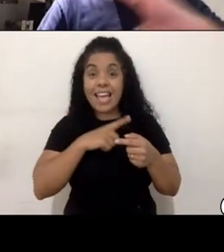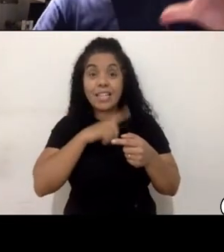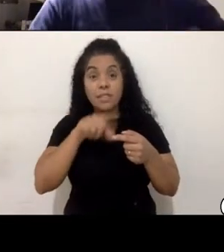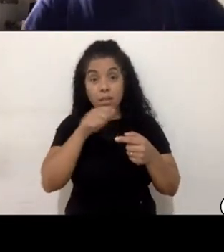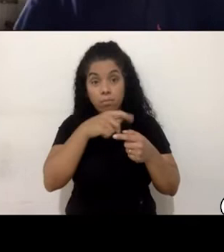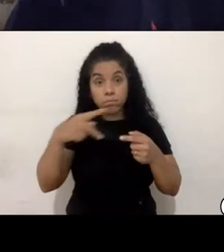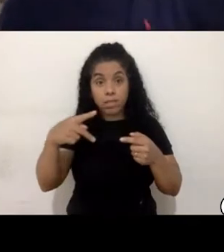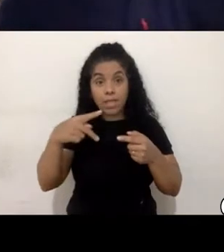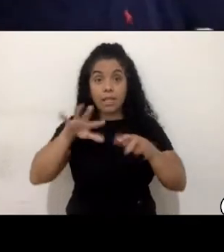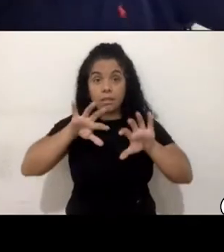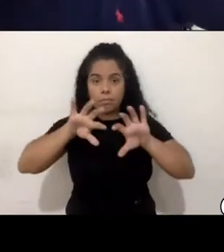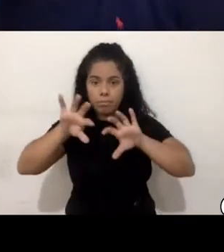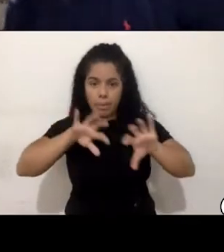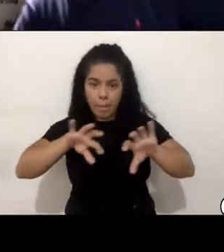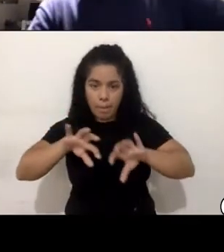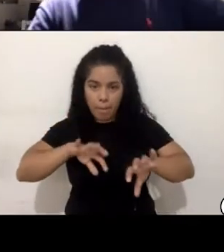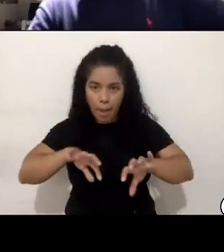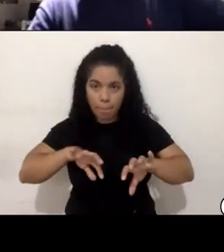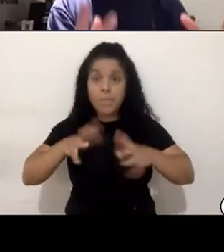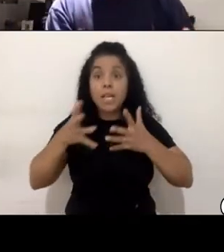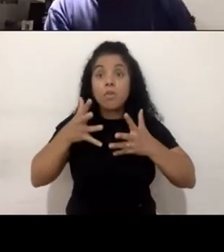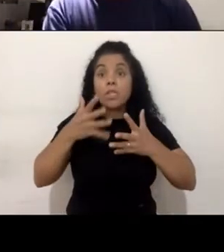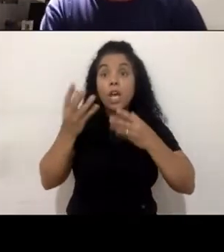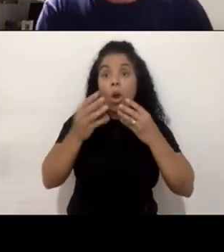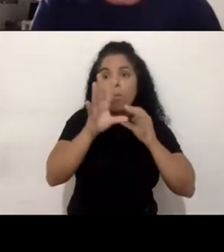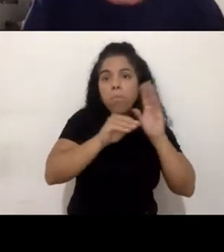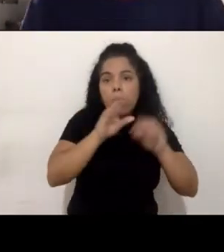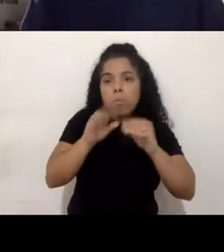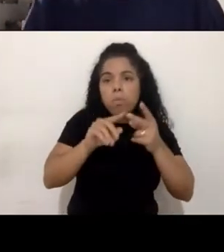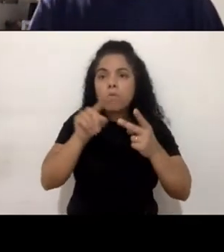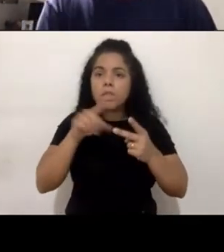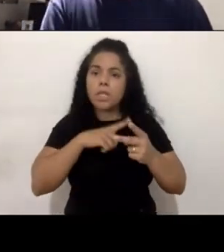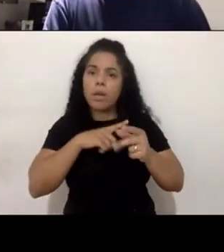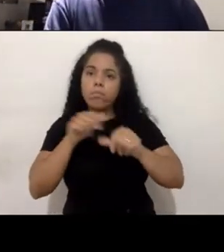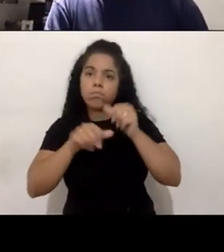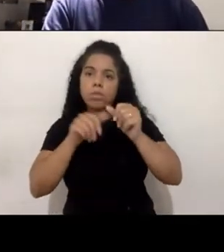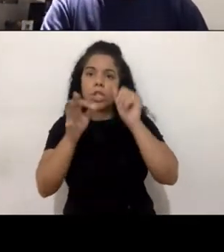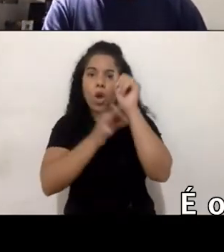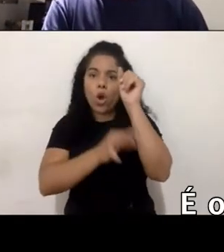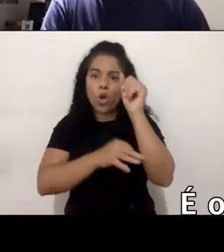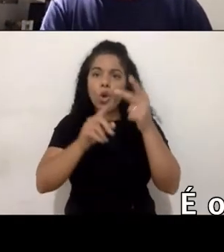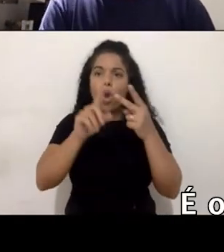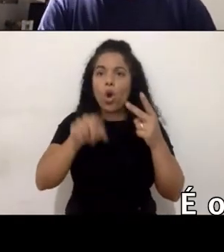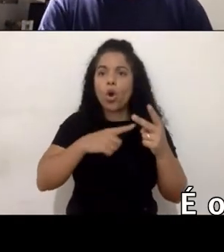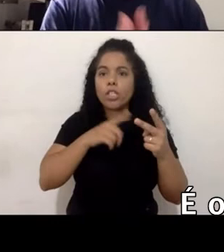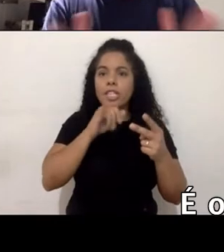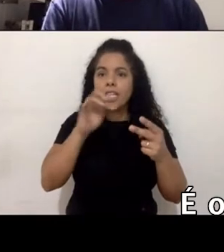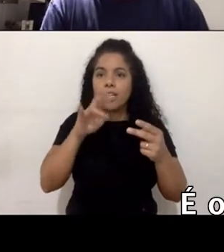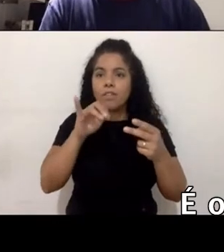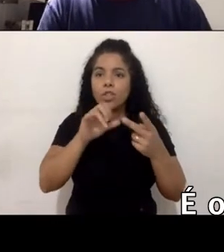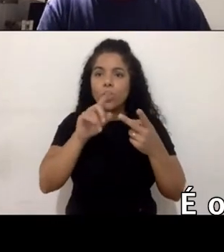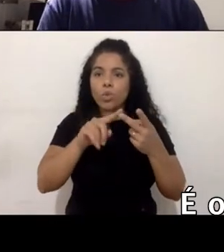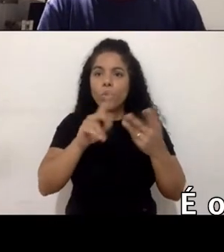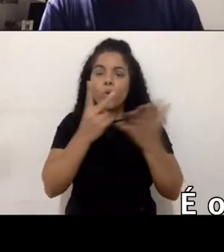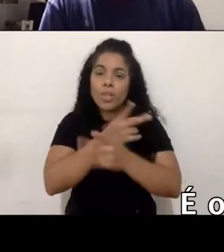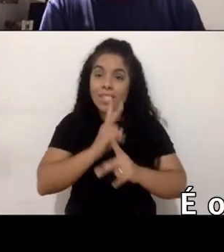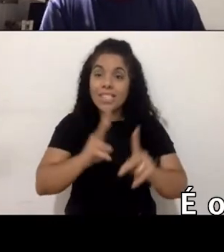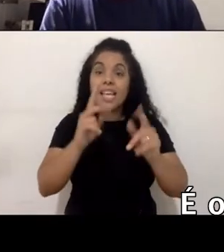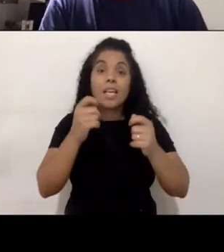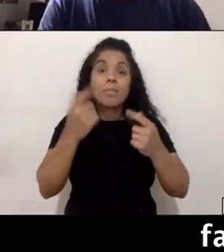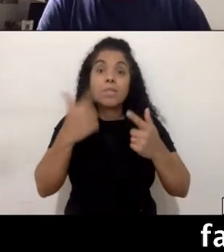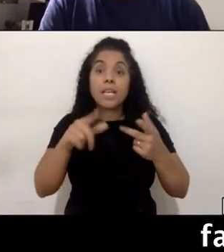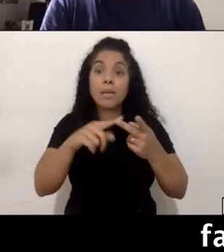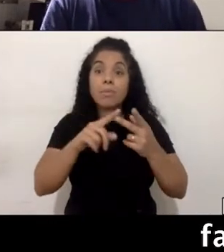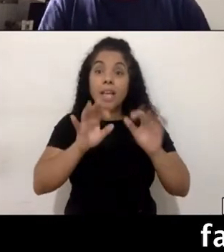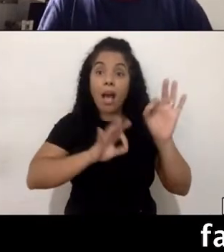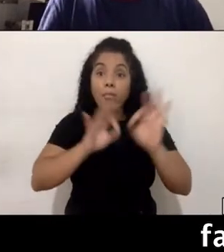to change the code for one infrastructure stack and not have to coordinate. This is exactly what Rebecca was talking about with continuous delivery